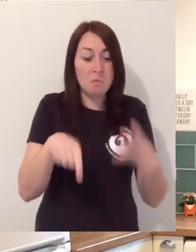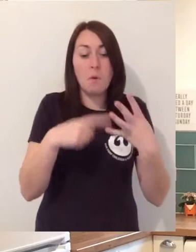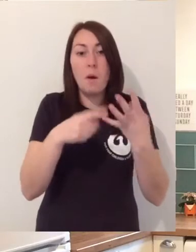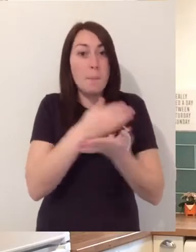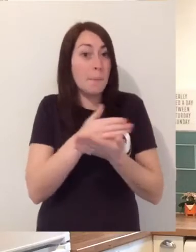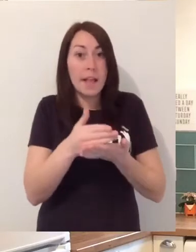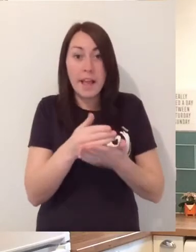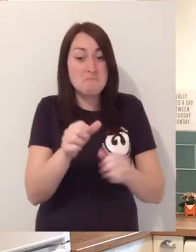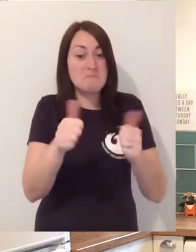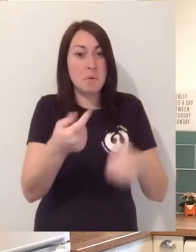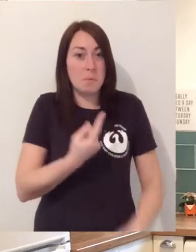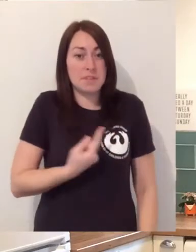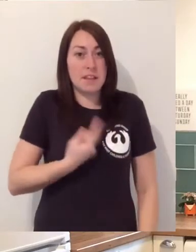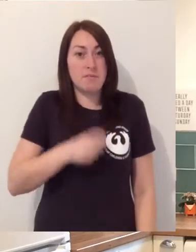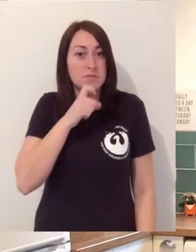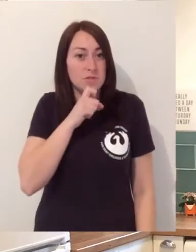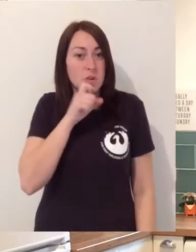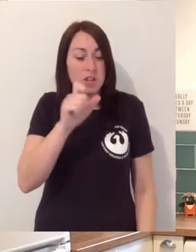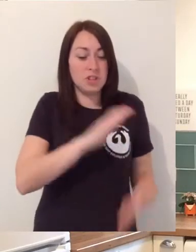chips, so I'm going to add some of those in now.